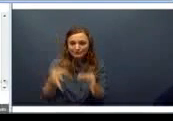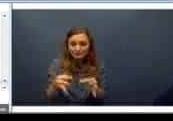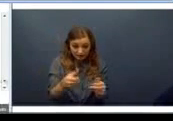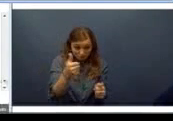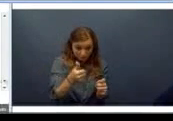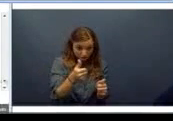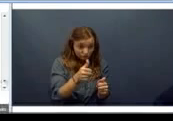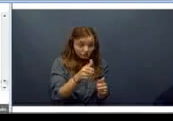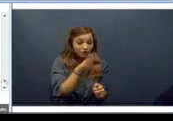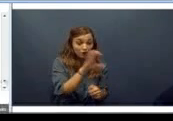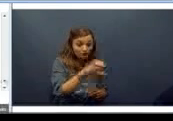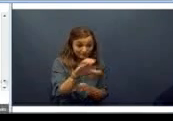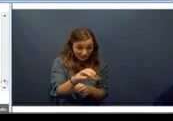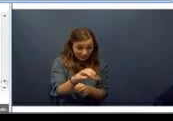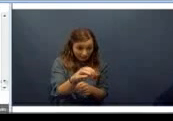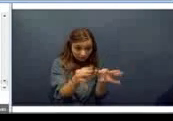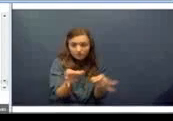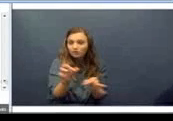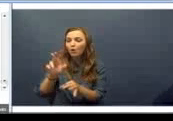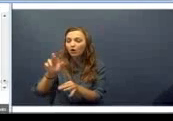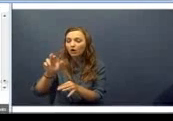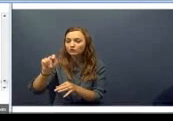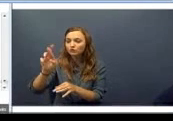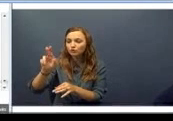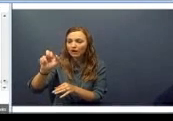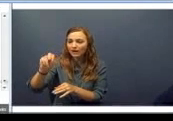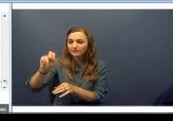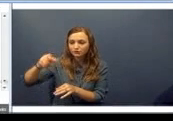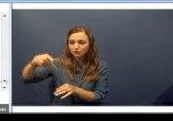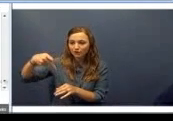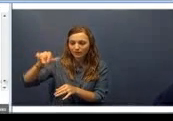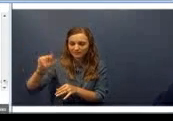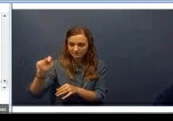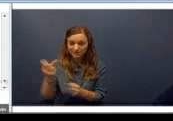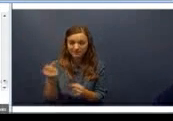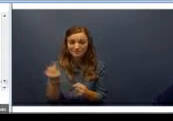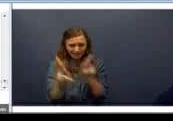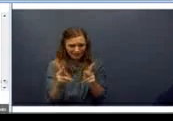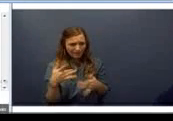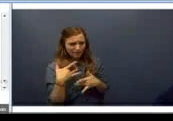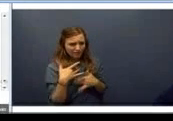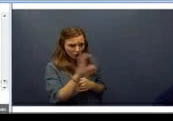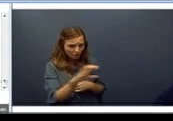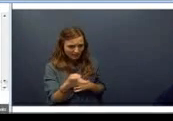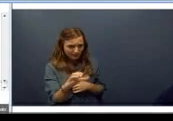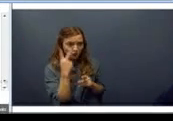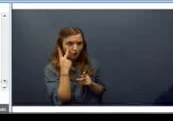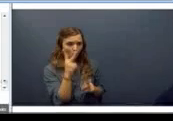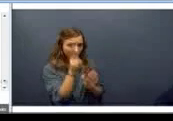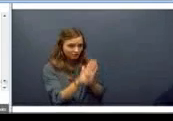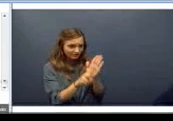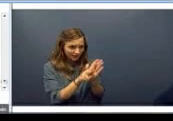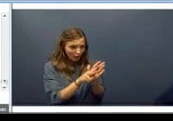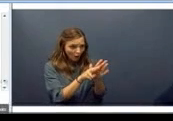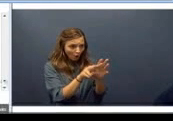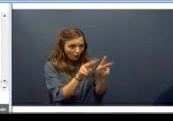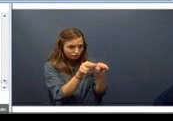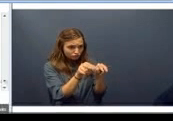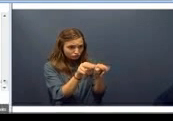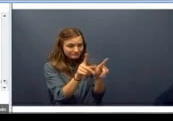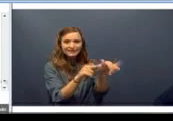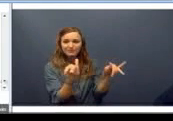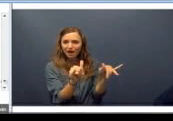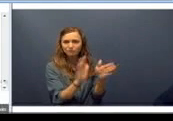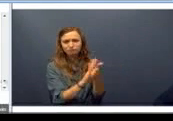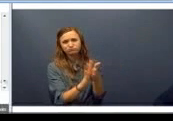legal reasons, and you have to choose between captioning and transcripts. Many people would prefer captioning because you can watch